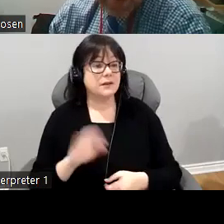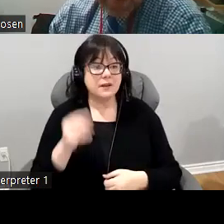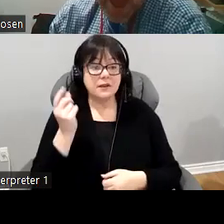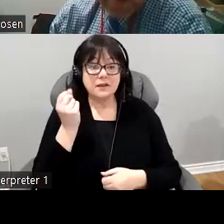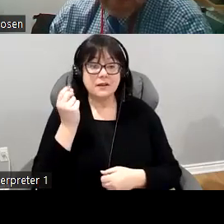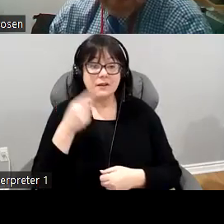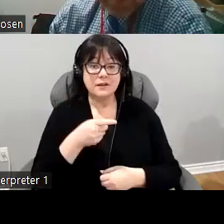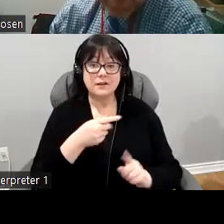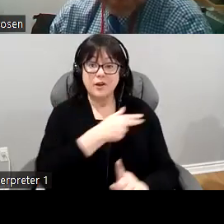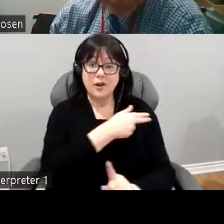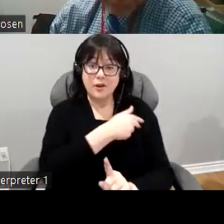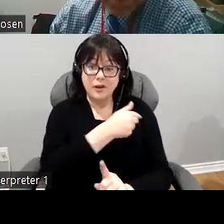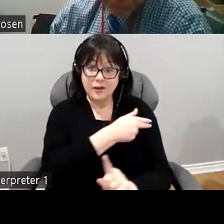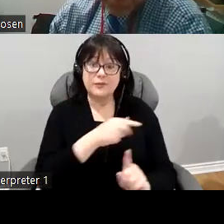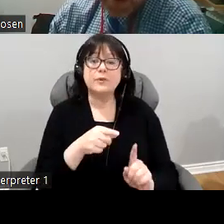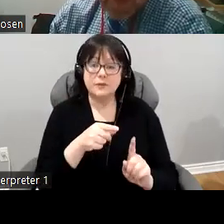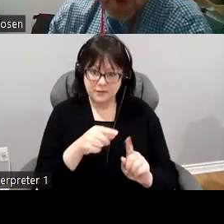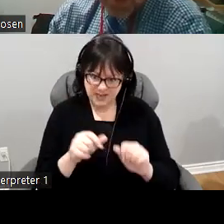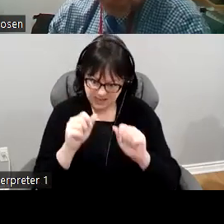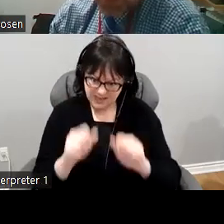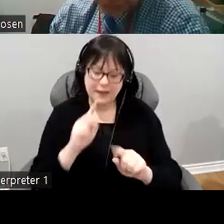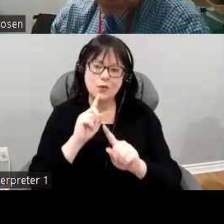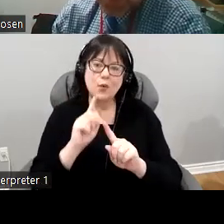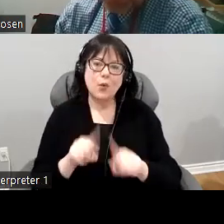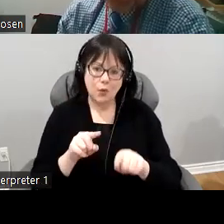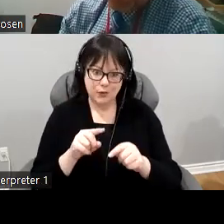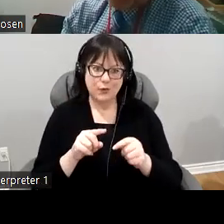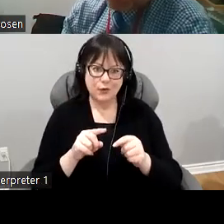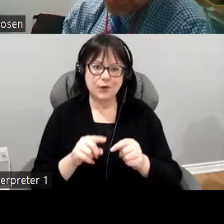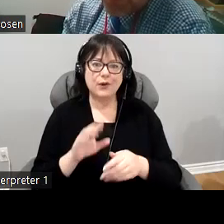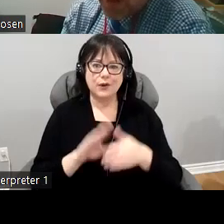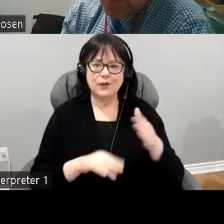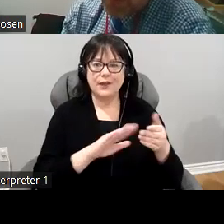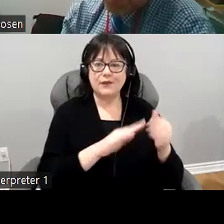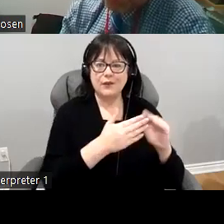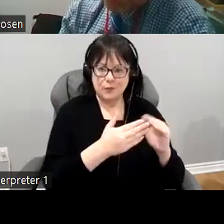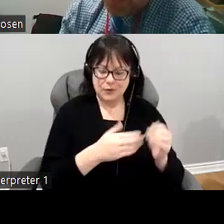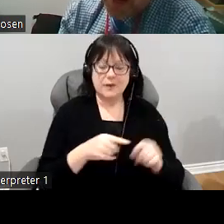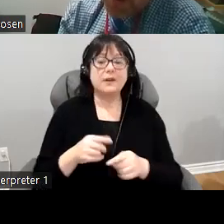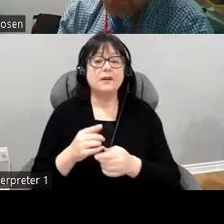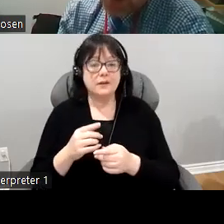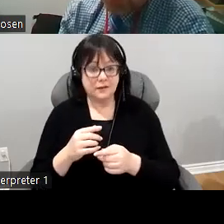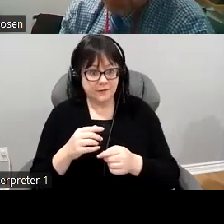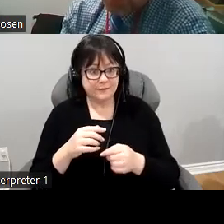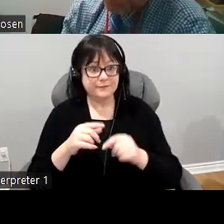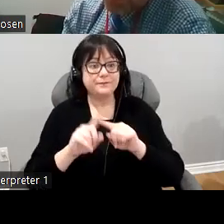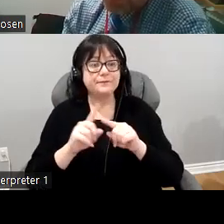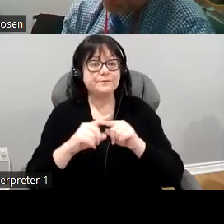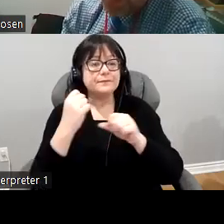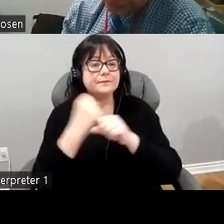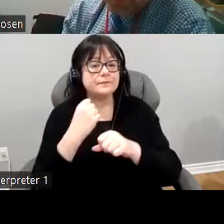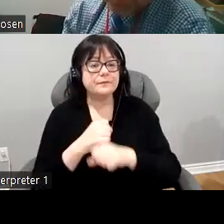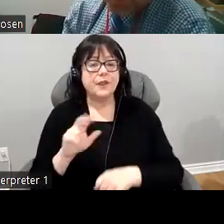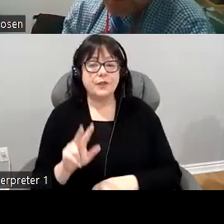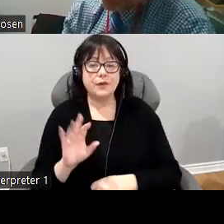way than the community. Of those, 14% were discharged to an elder abuse shelter, 39% to a different